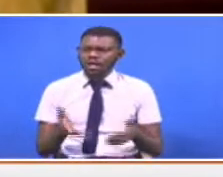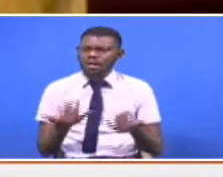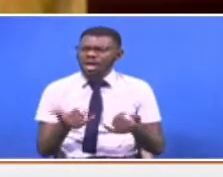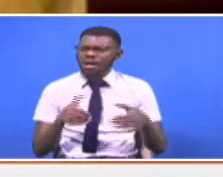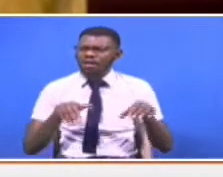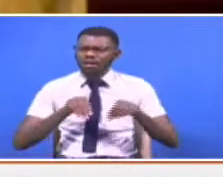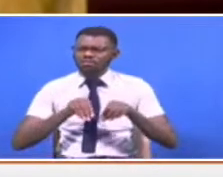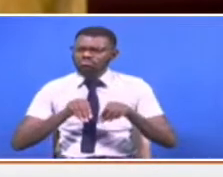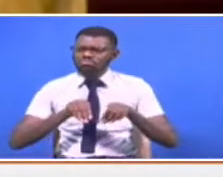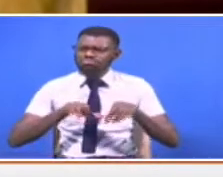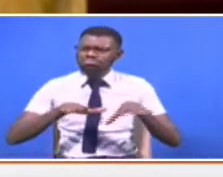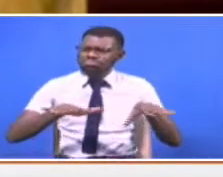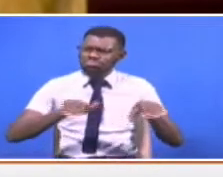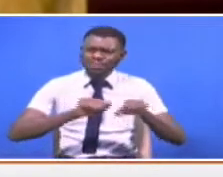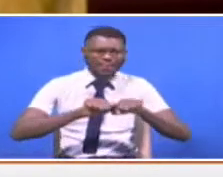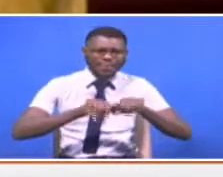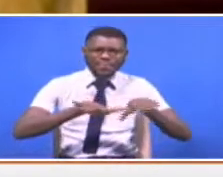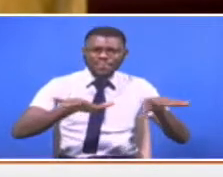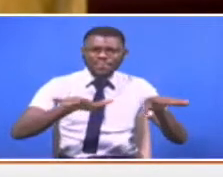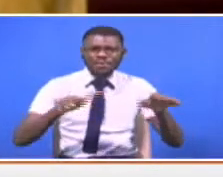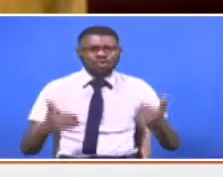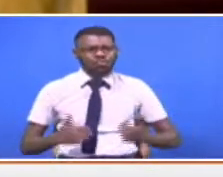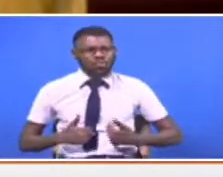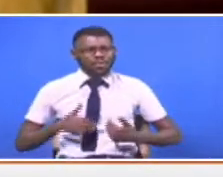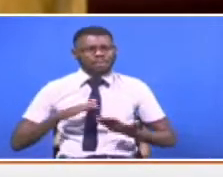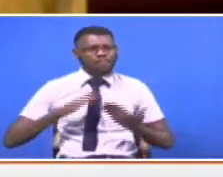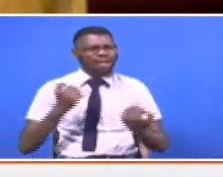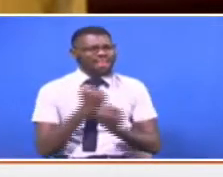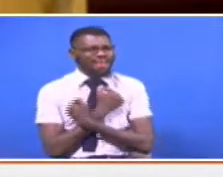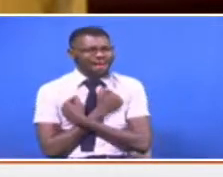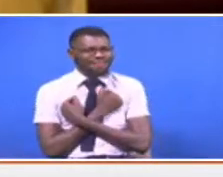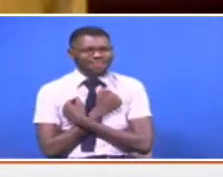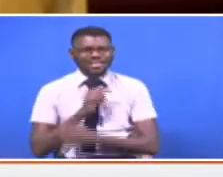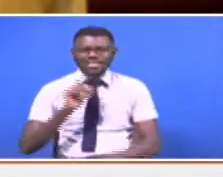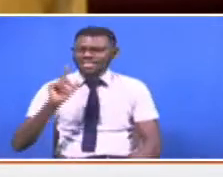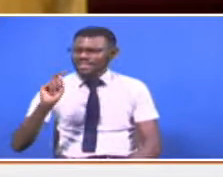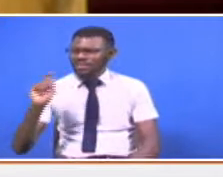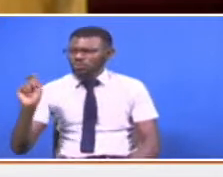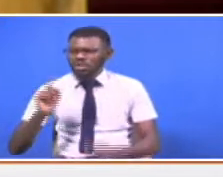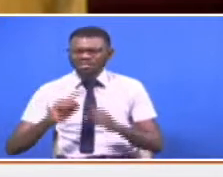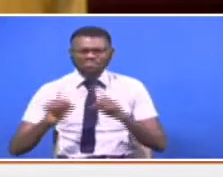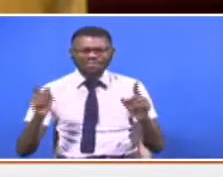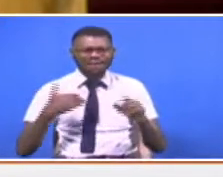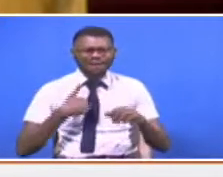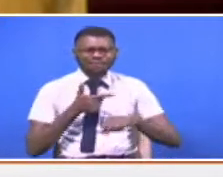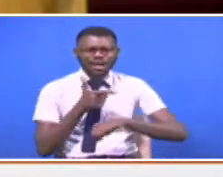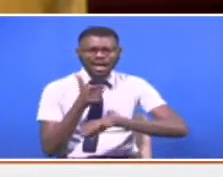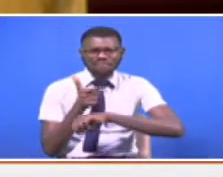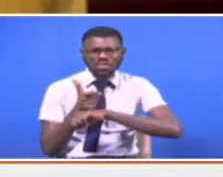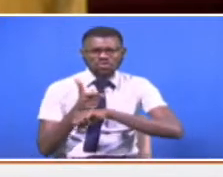among the youth in Kenya, the content that is being shared on the platform is inappropriate, thus